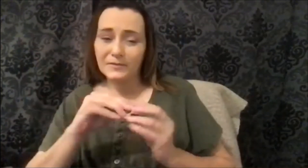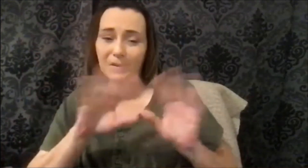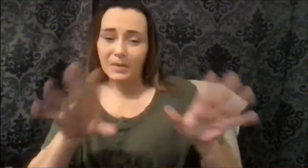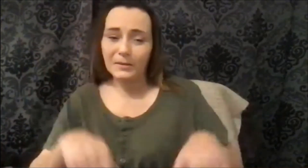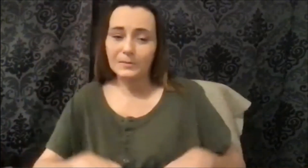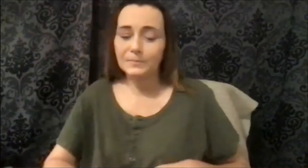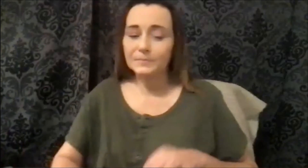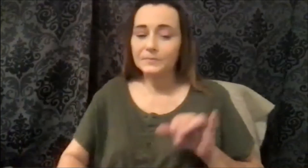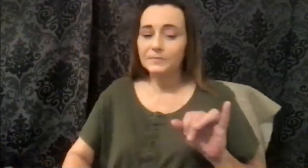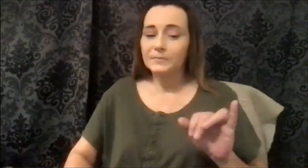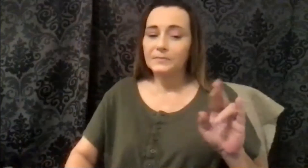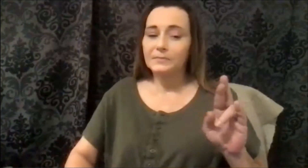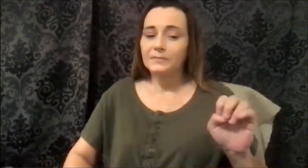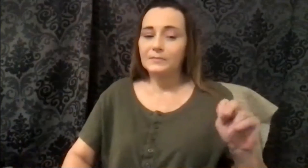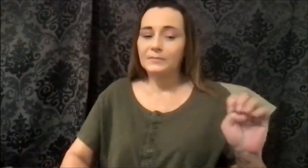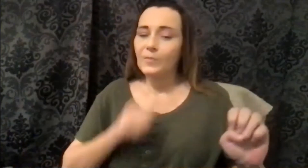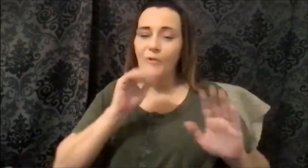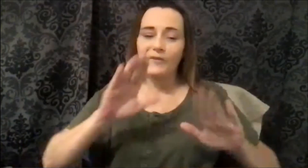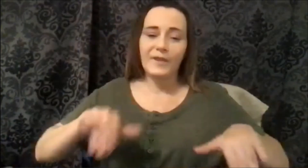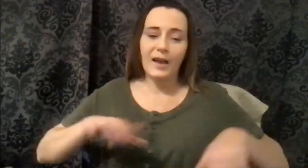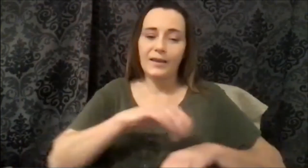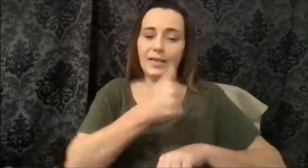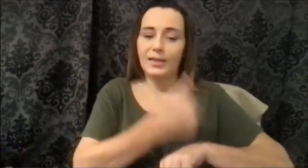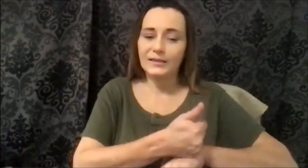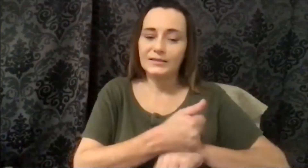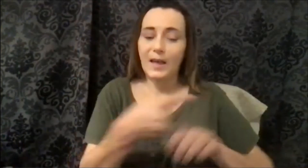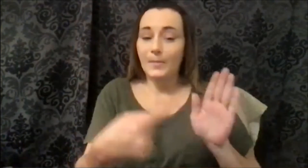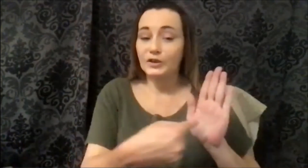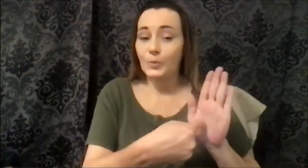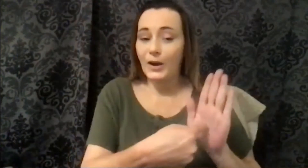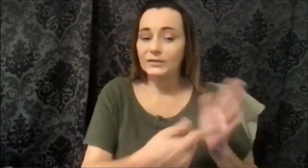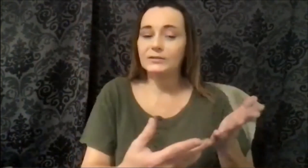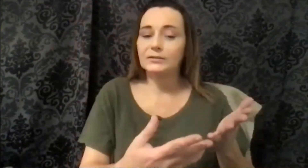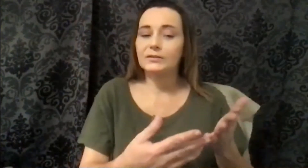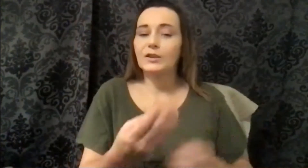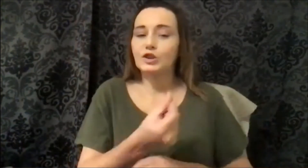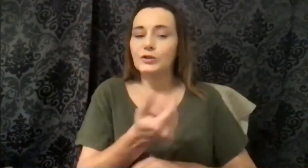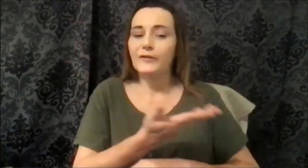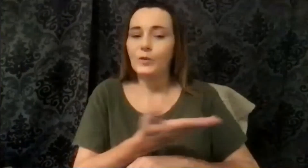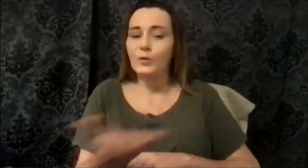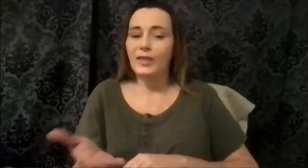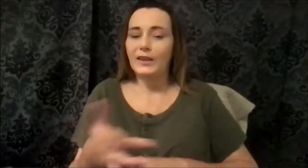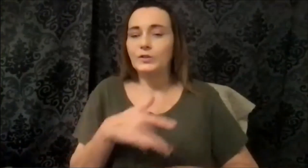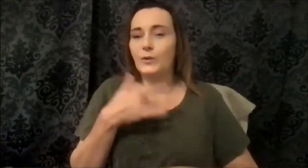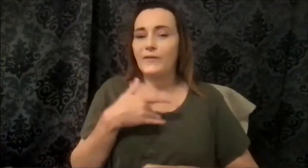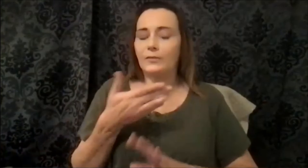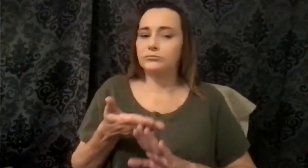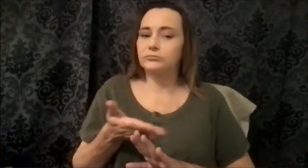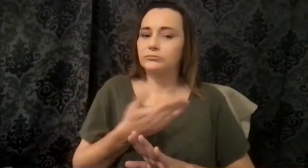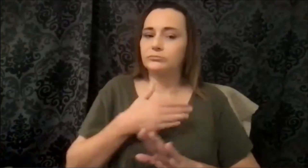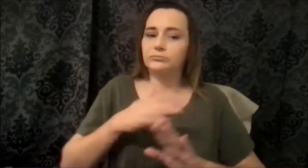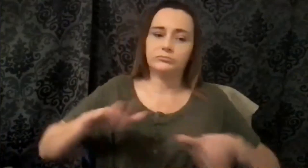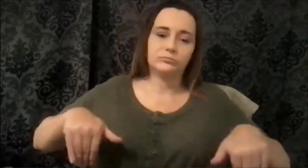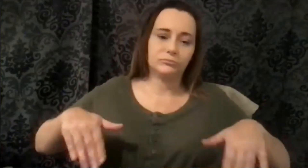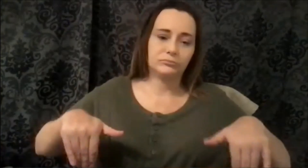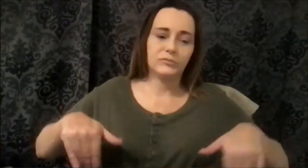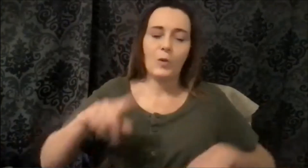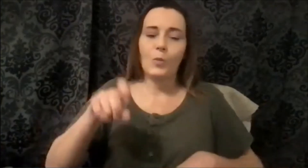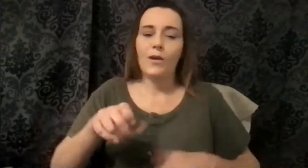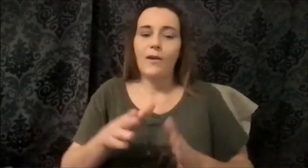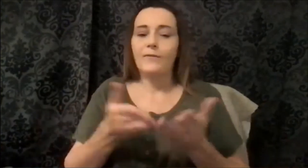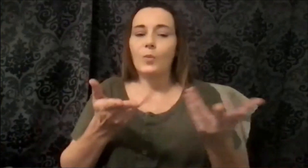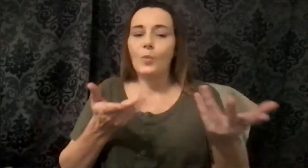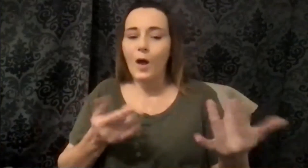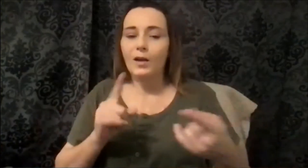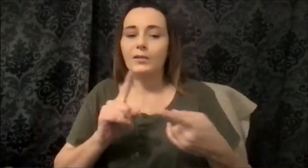haven't established the price yet. We obviously, there's a few things that we would feel would be premature. We don't, we have to wait till the book